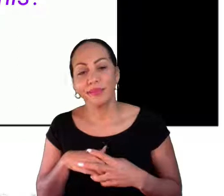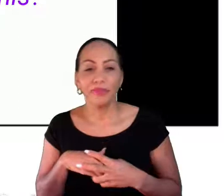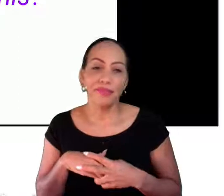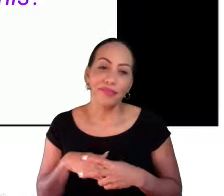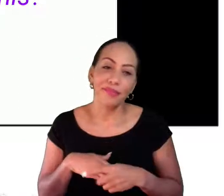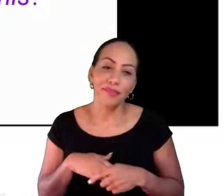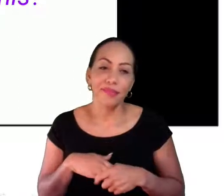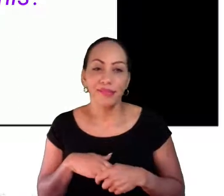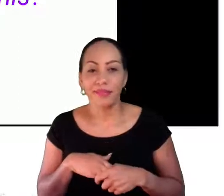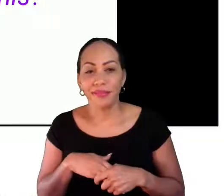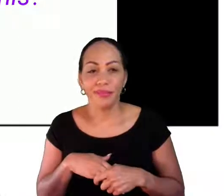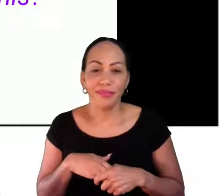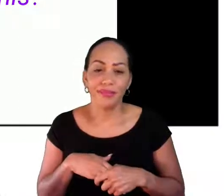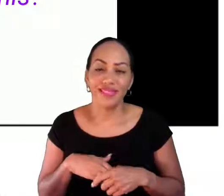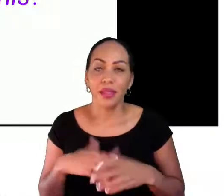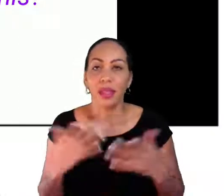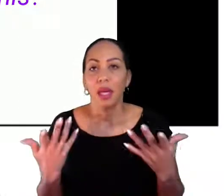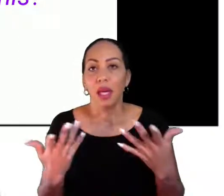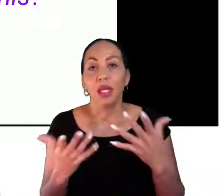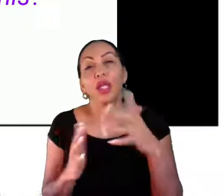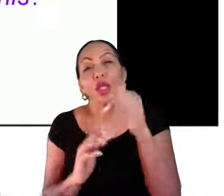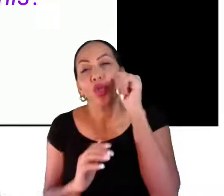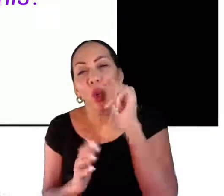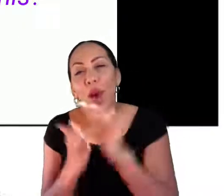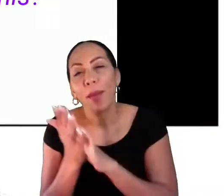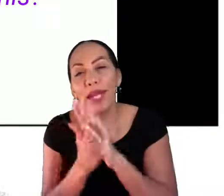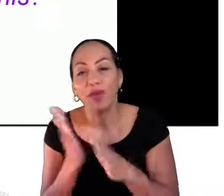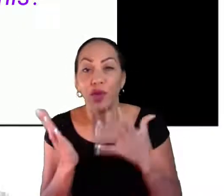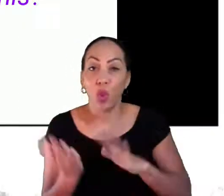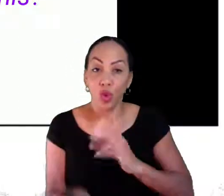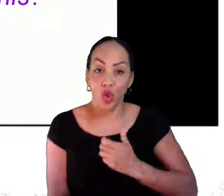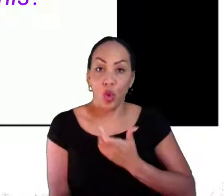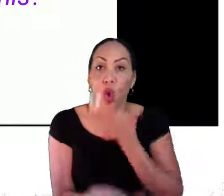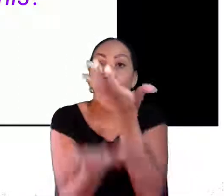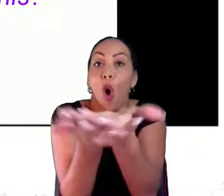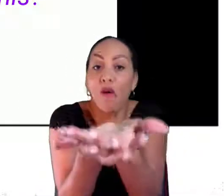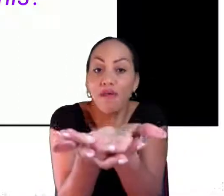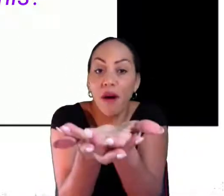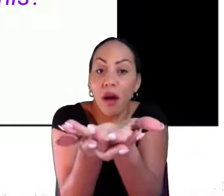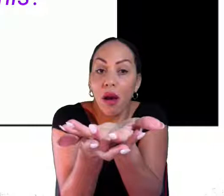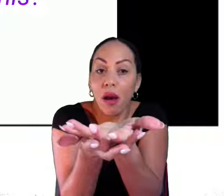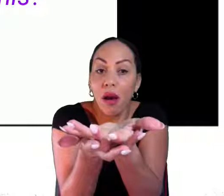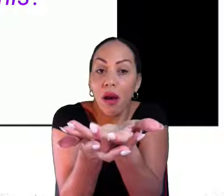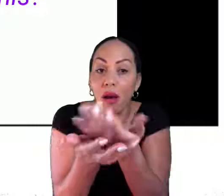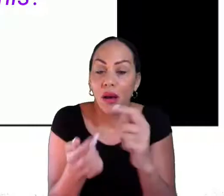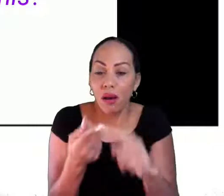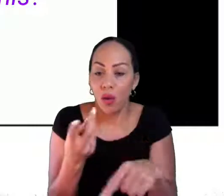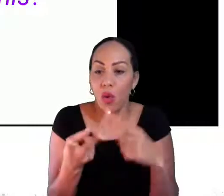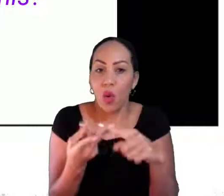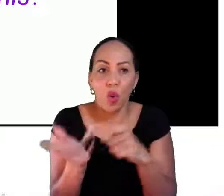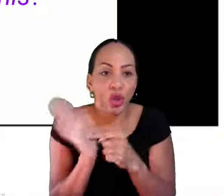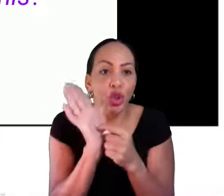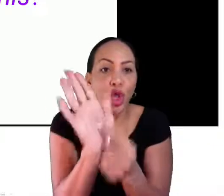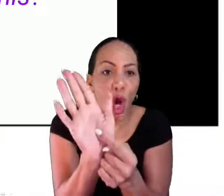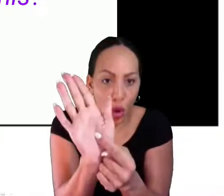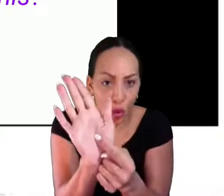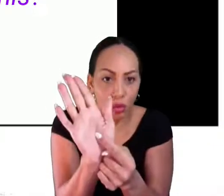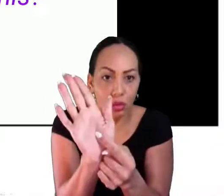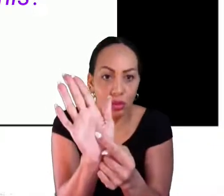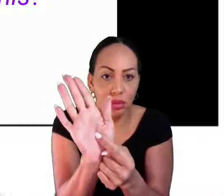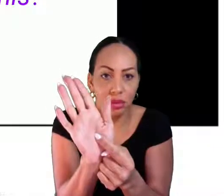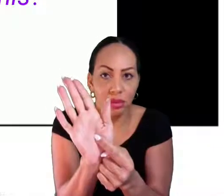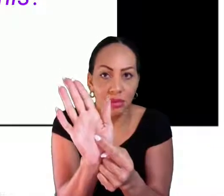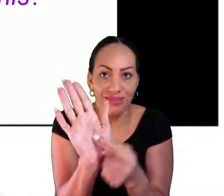if you're trying to present or offer or show something to someone, I think it's that element of demonstration, actually. And it comes back to that idea